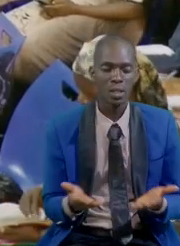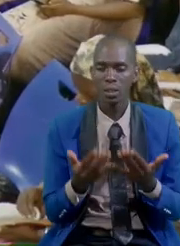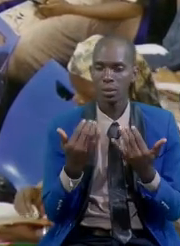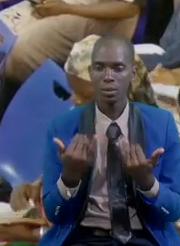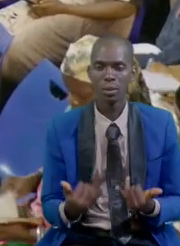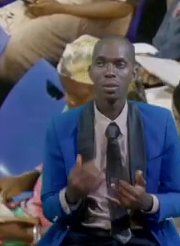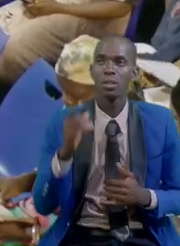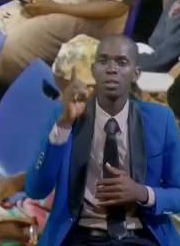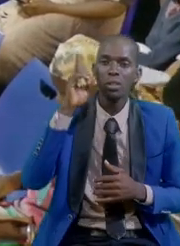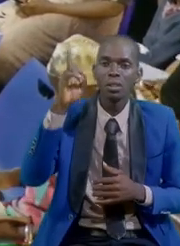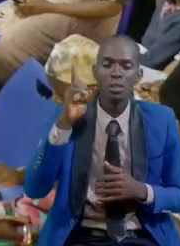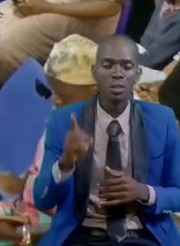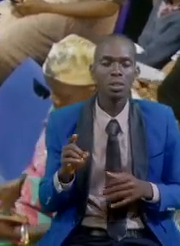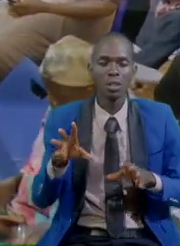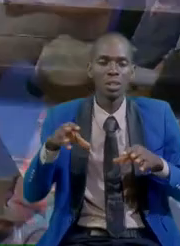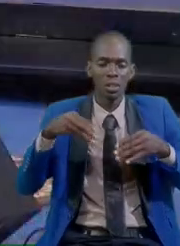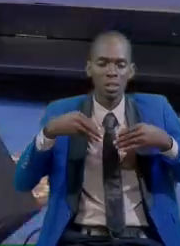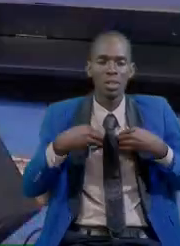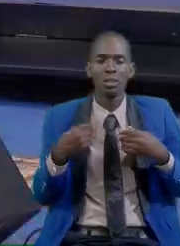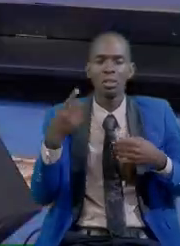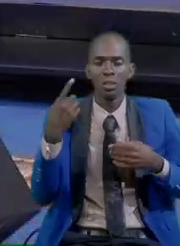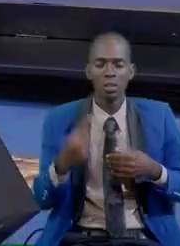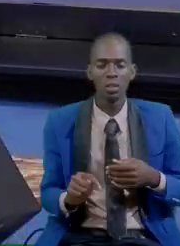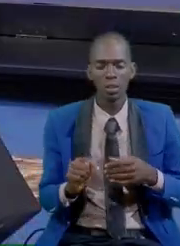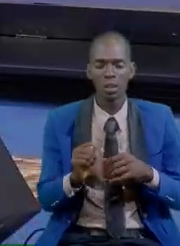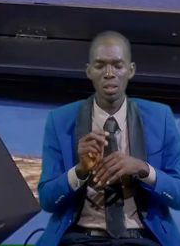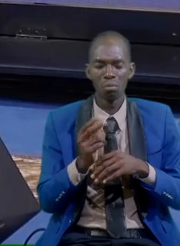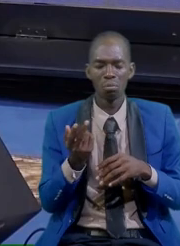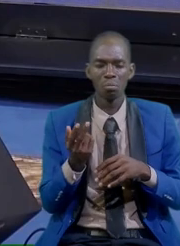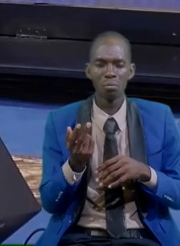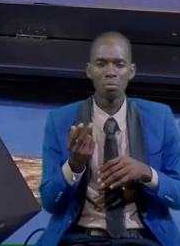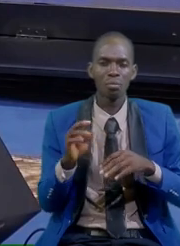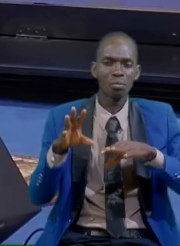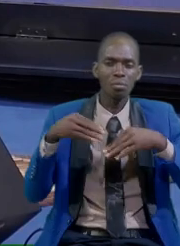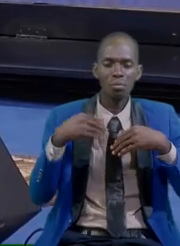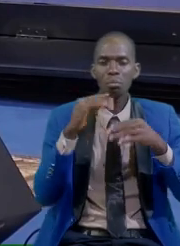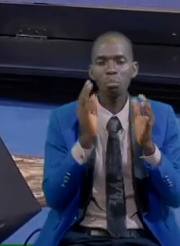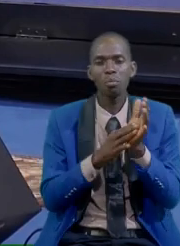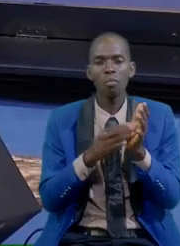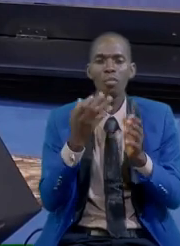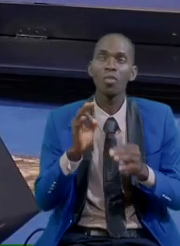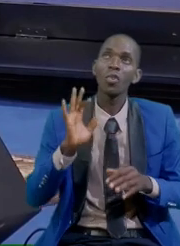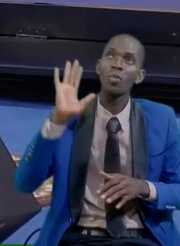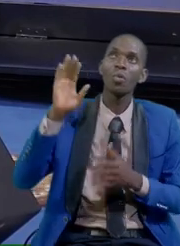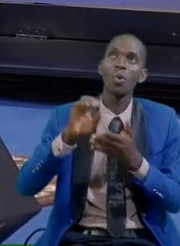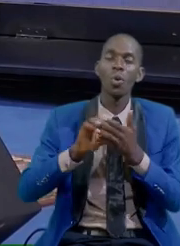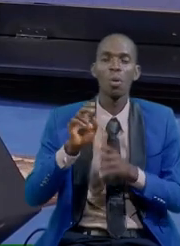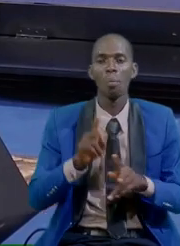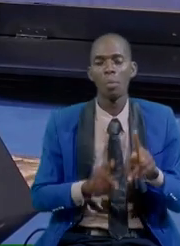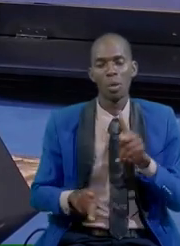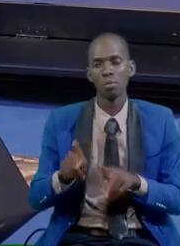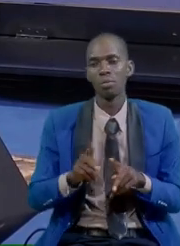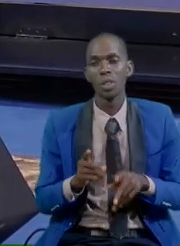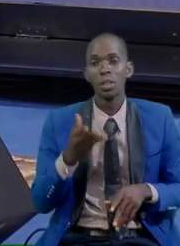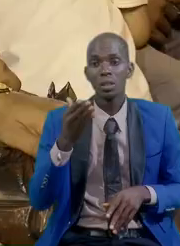the praises, the joy, the happiness, the gladness of his people. There's no way you'll